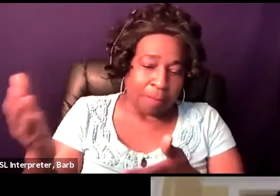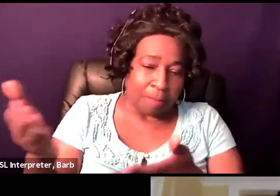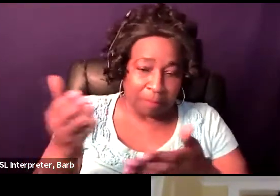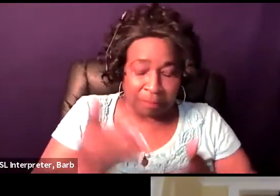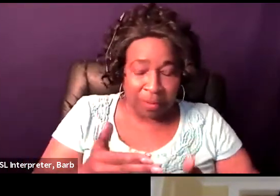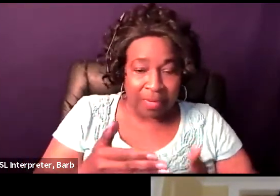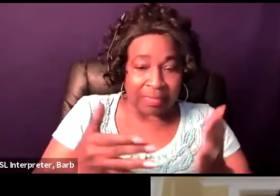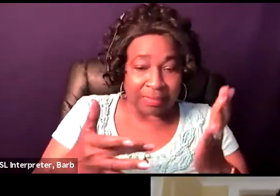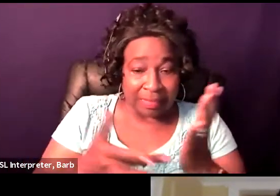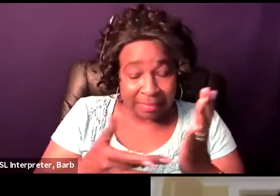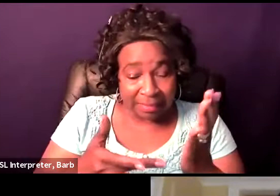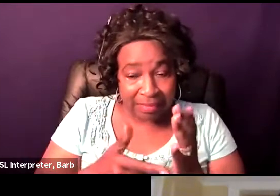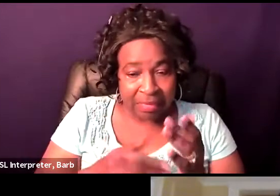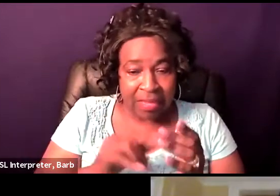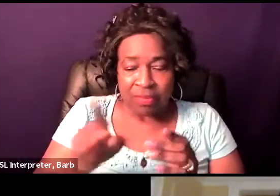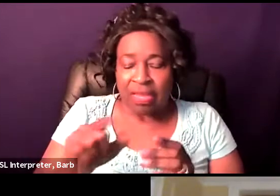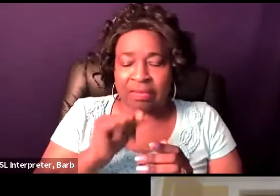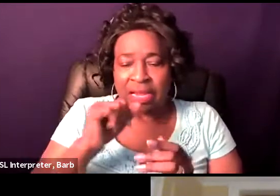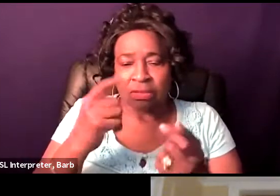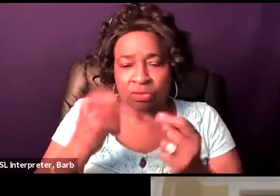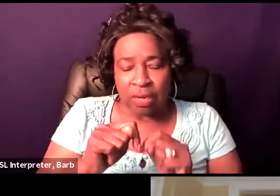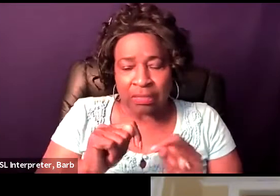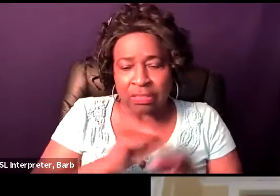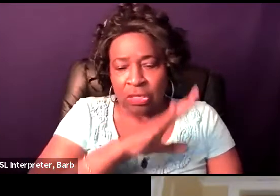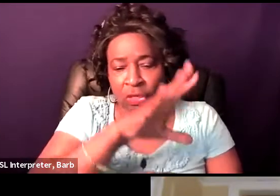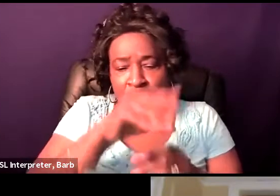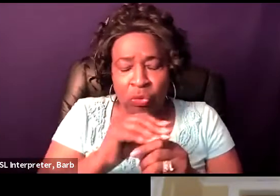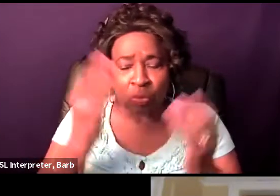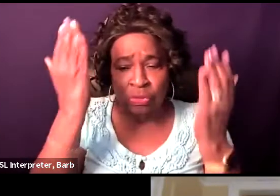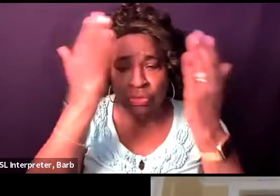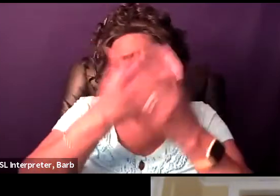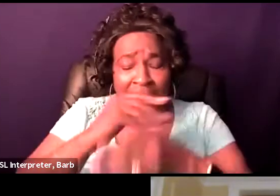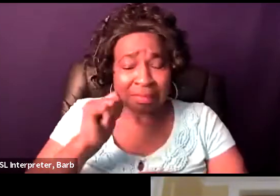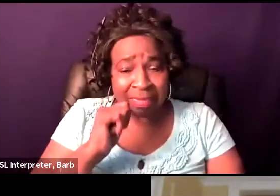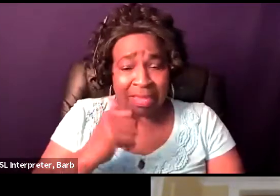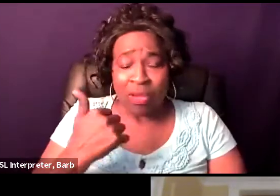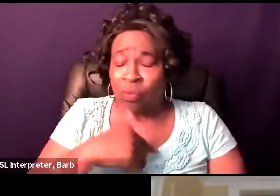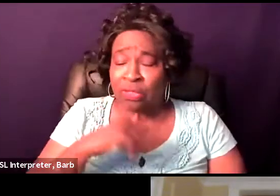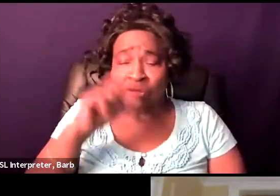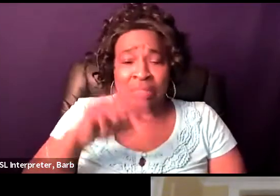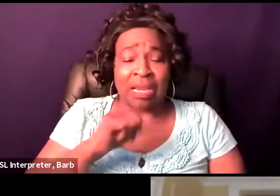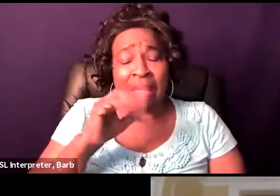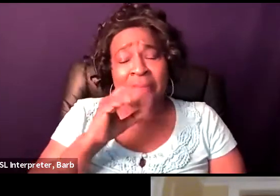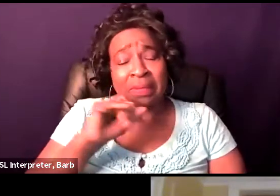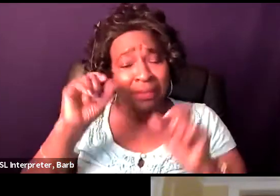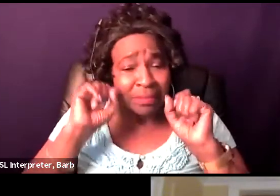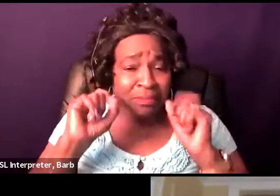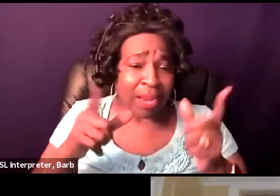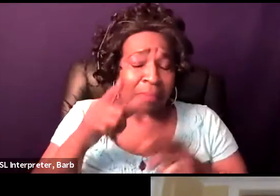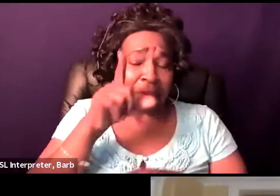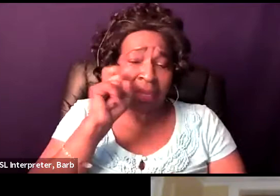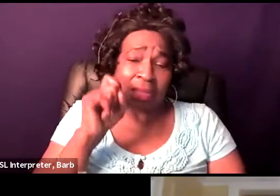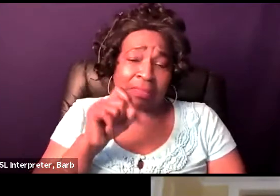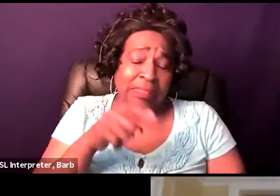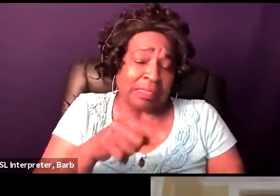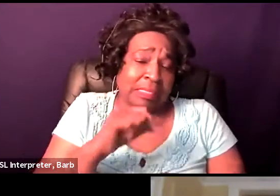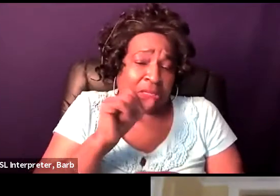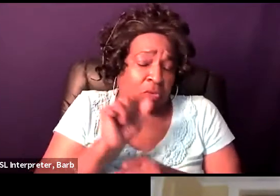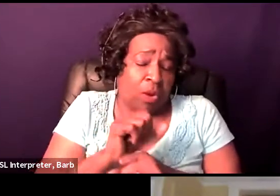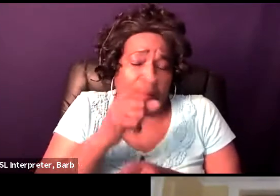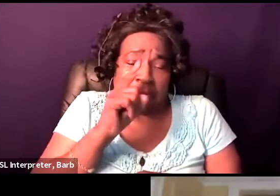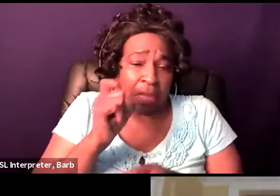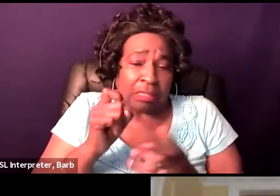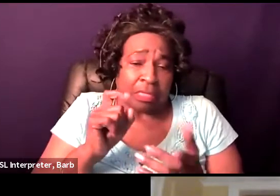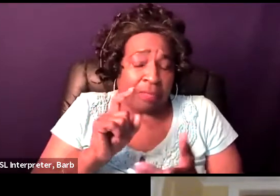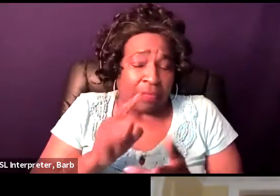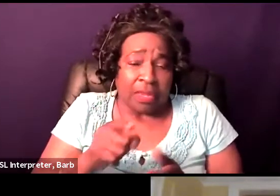to optimize for dark skin into those contexts, we shouldn't be surprised, you know, that they don't work, because